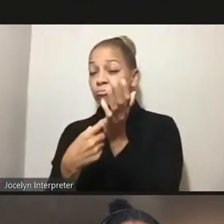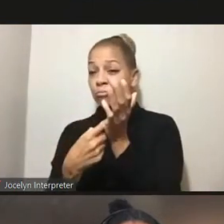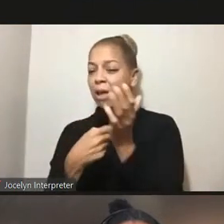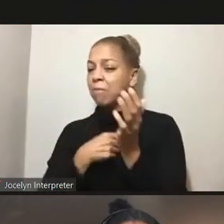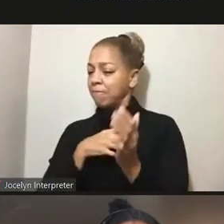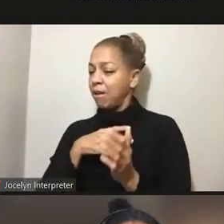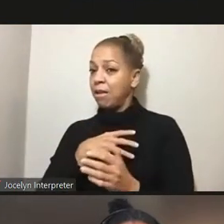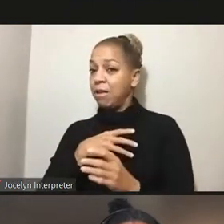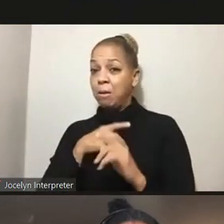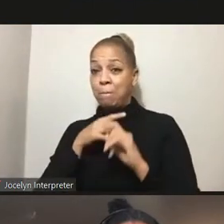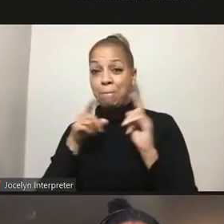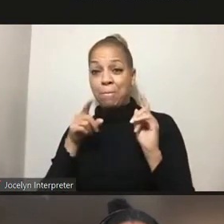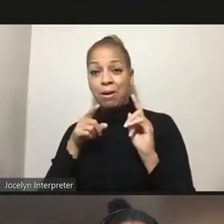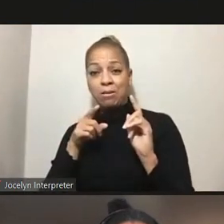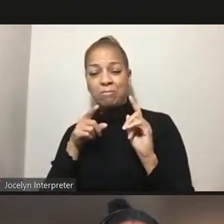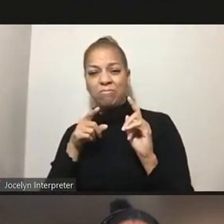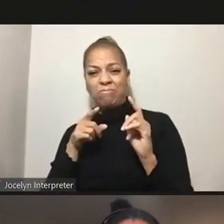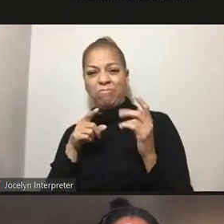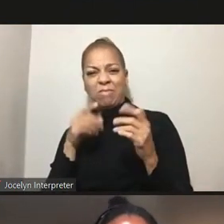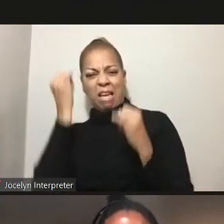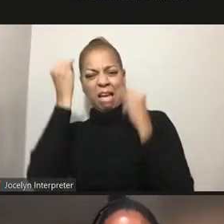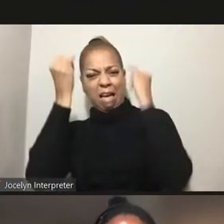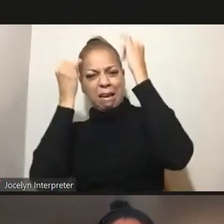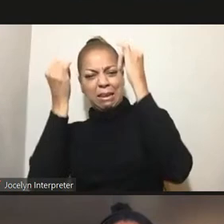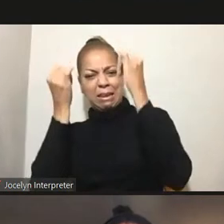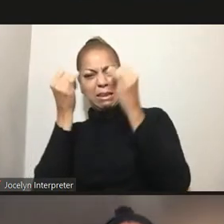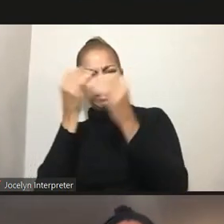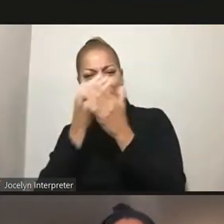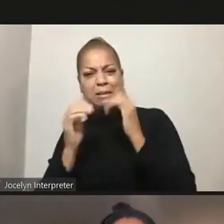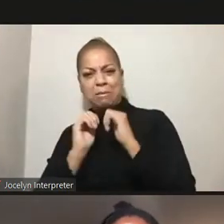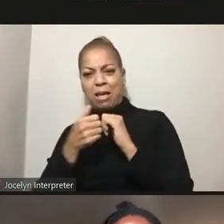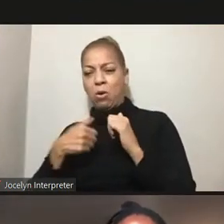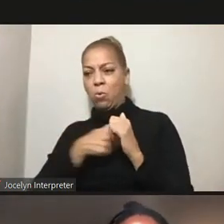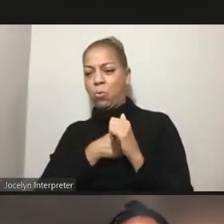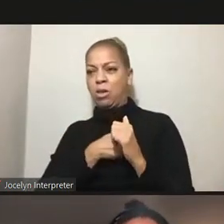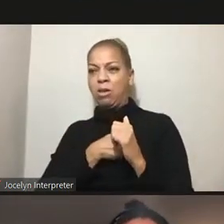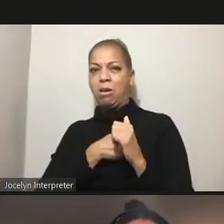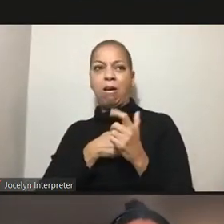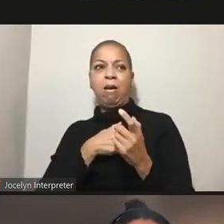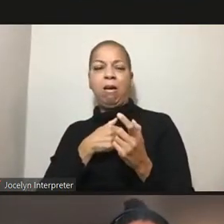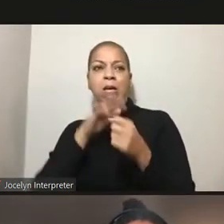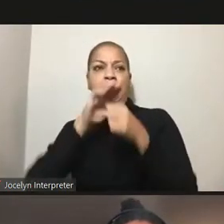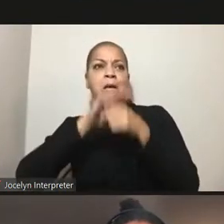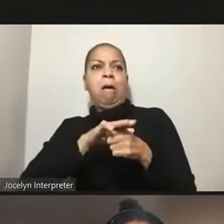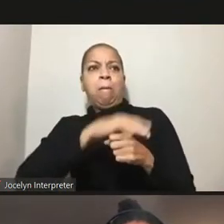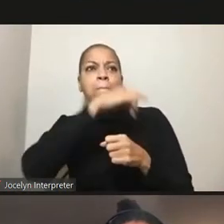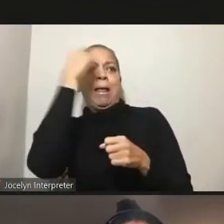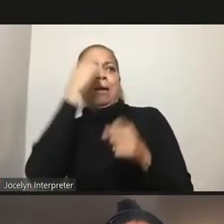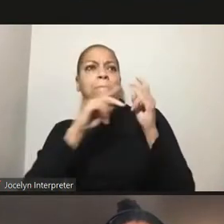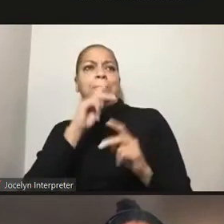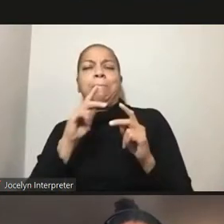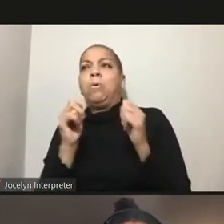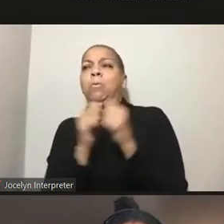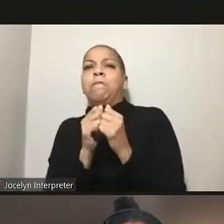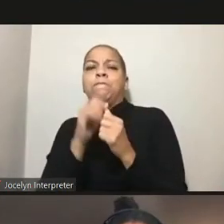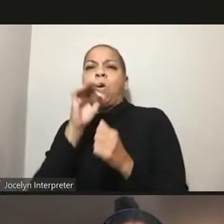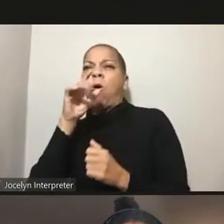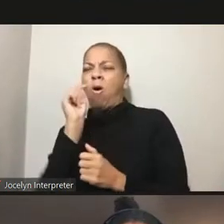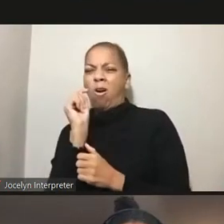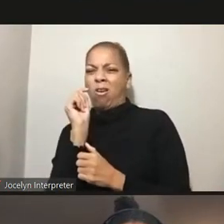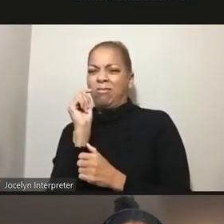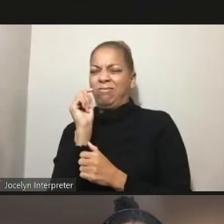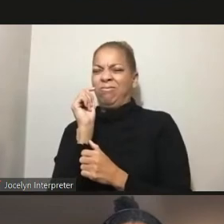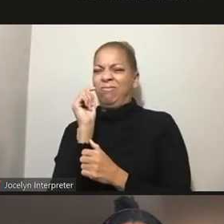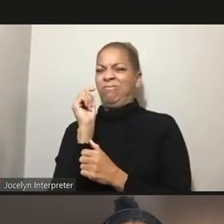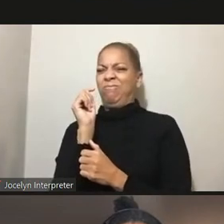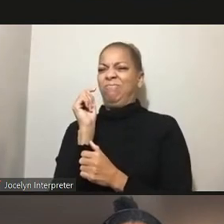like this notion that somehow we are traumatizing Black people with art, they just tried to throw out the votes